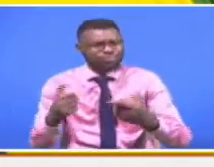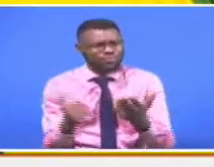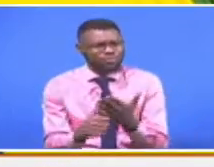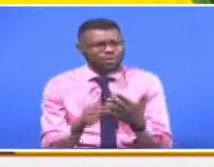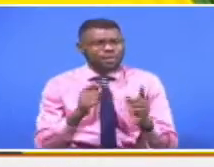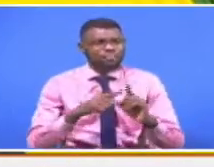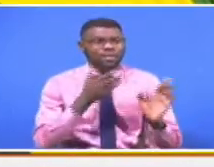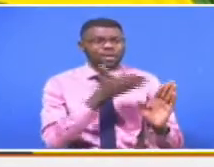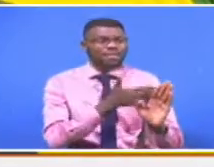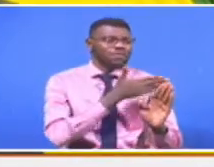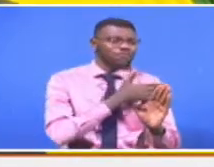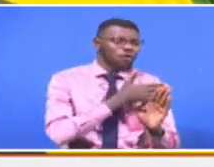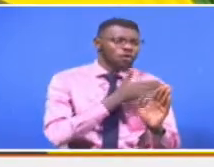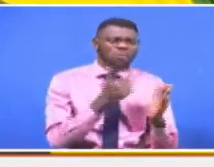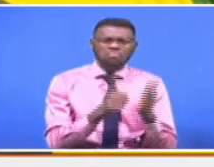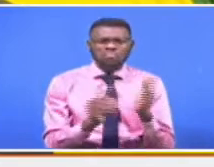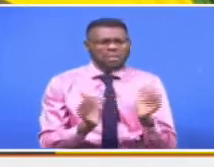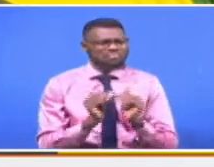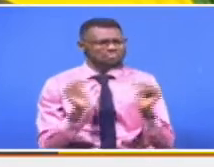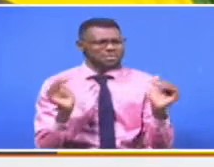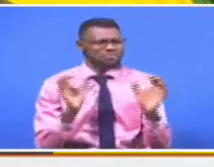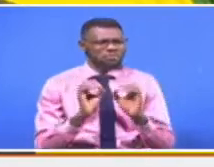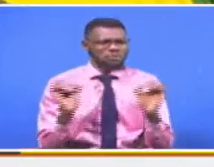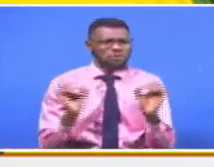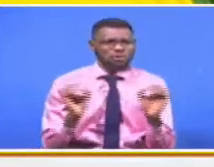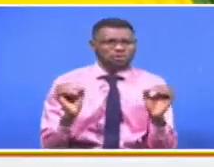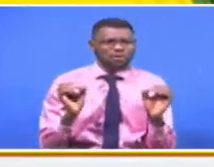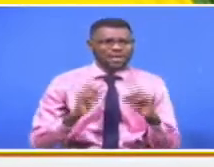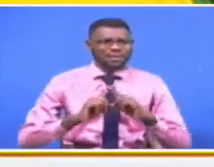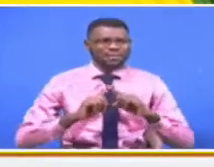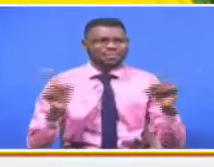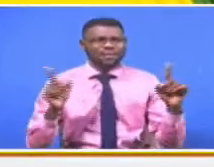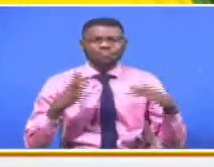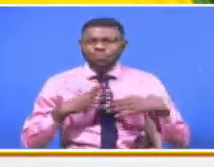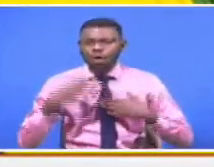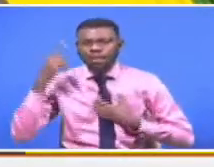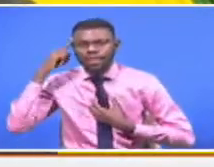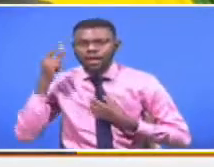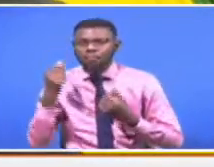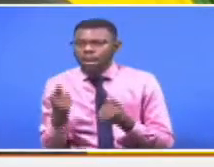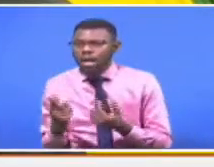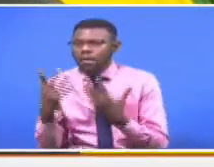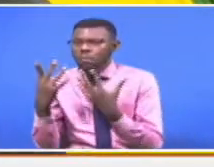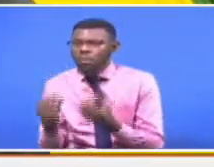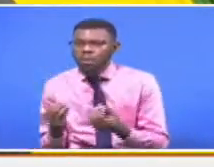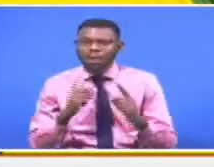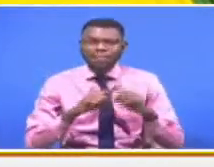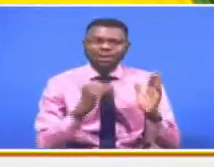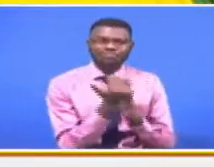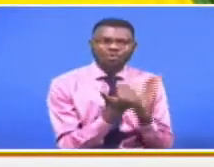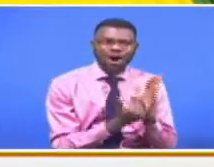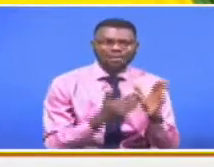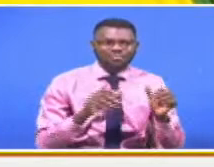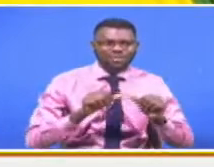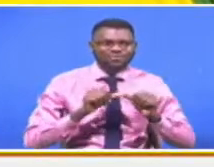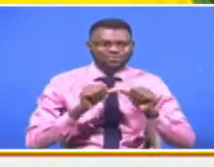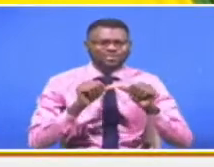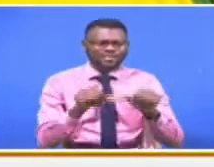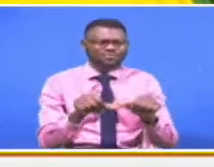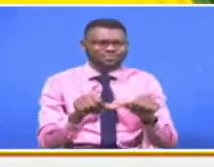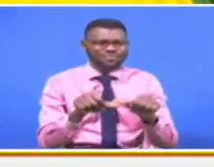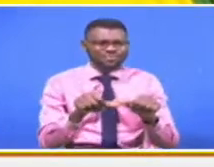time, there was no serious problem. It was just the accusation of, mara pesa imekulwa, mara nini, lakini program ilikuwa inafanya